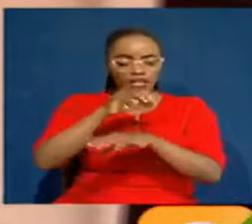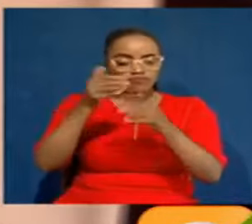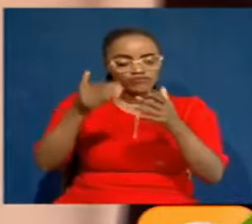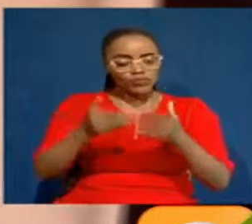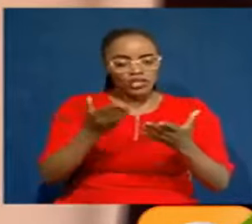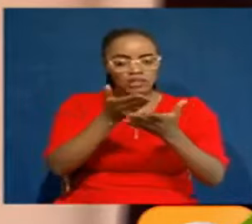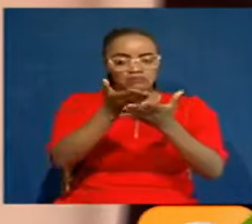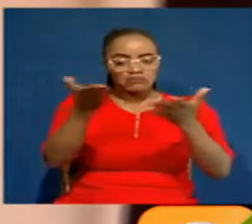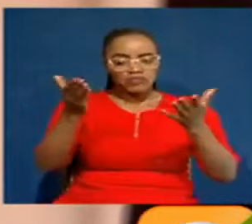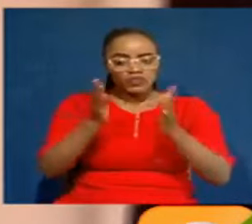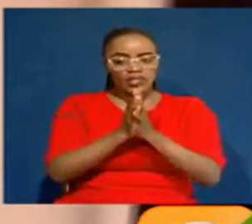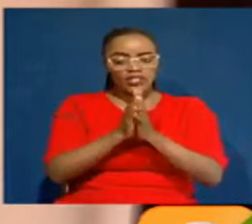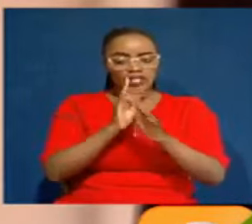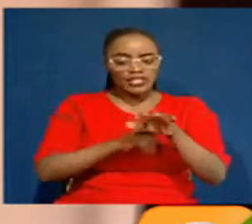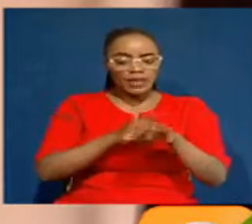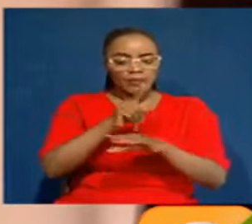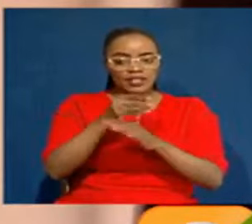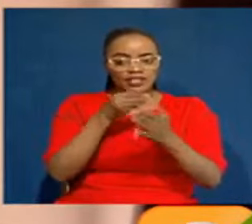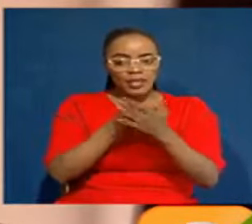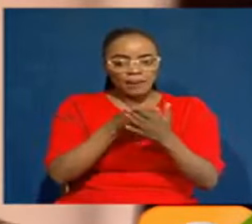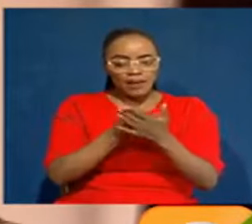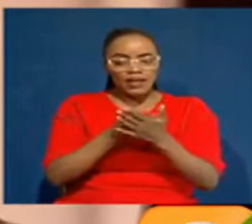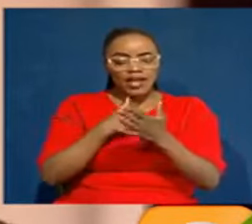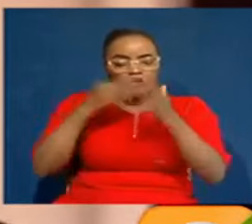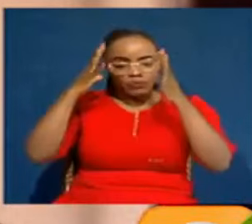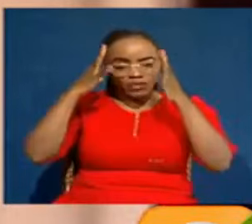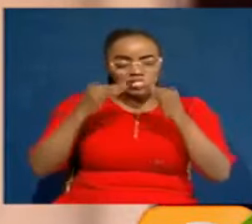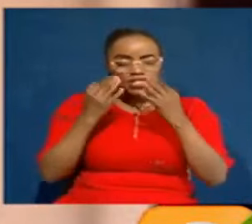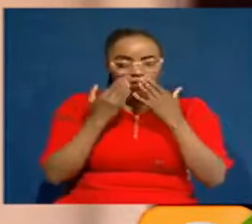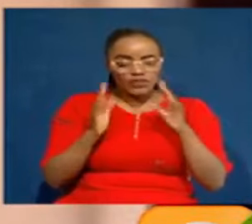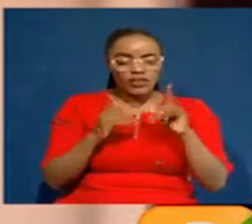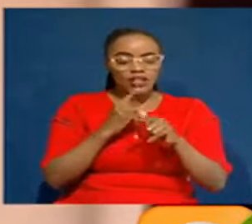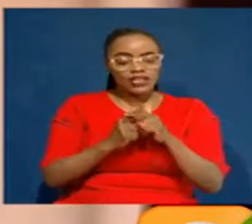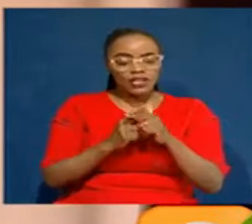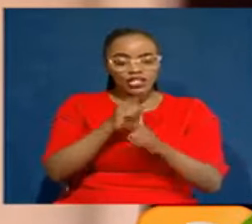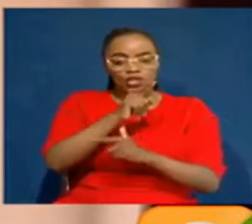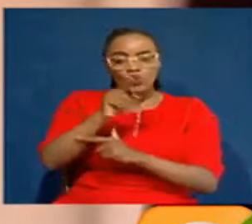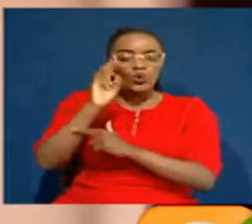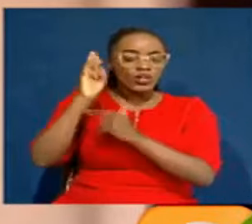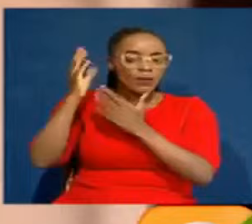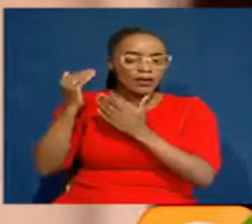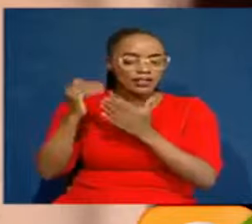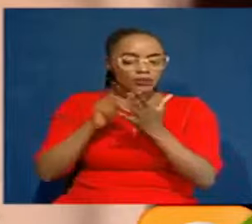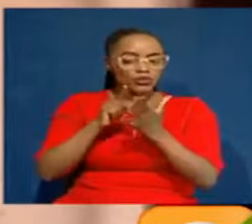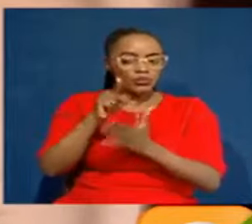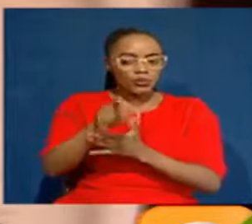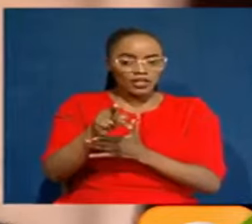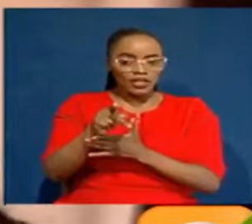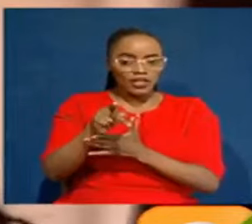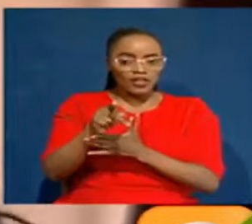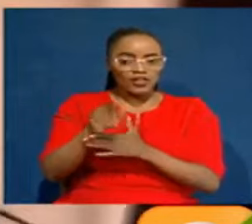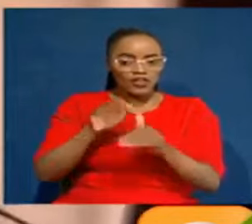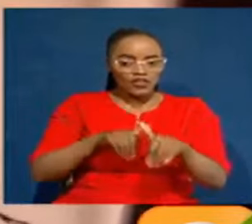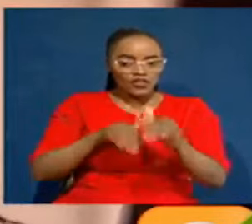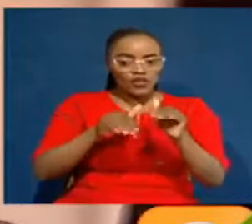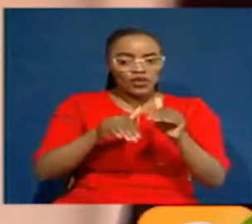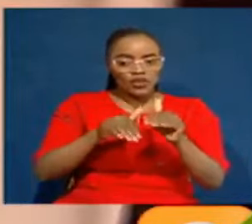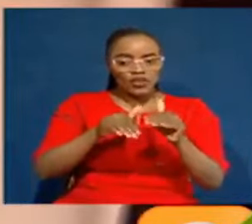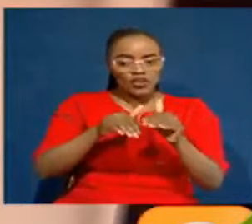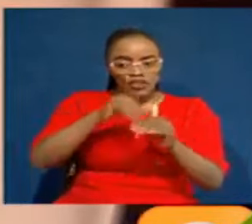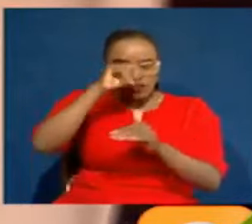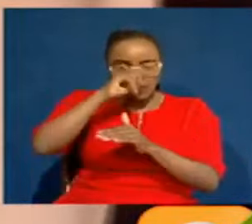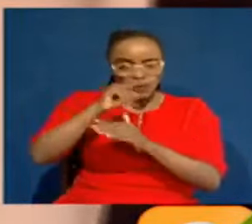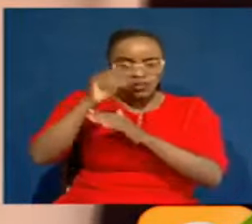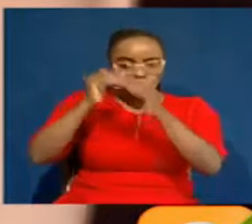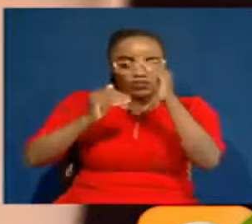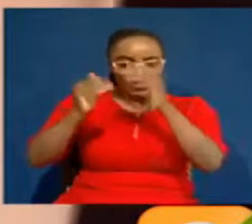you, and when that amount has been determined, then you'll be expected to pay according to the policy of